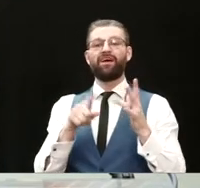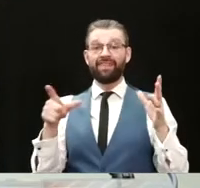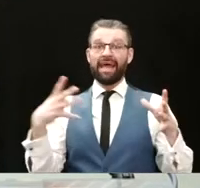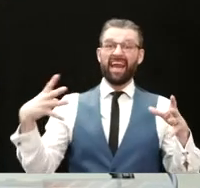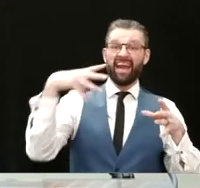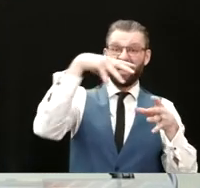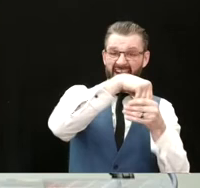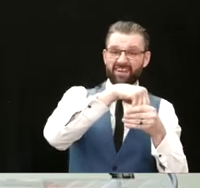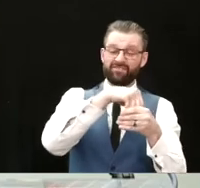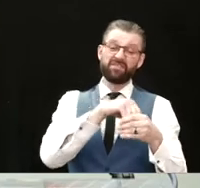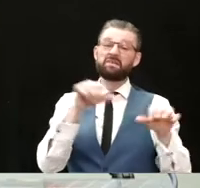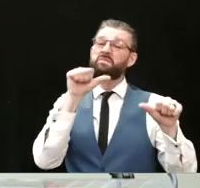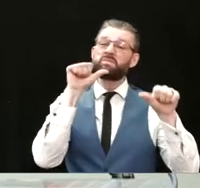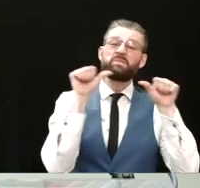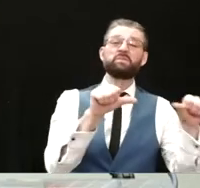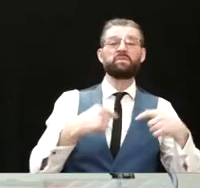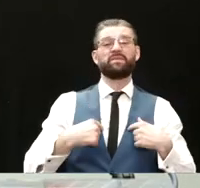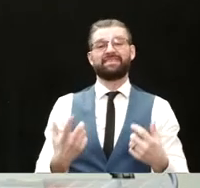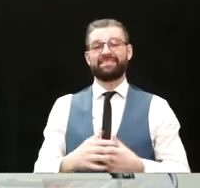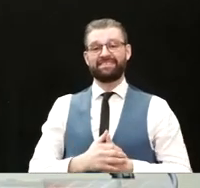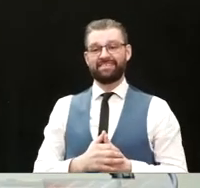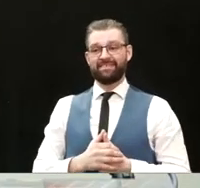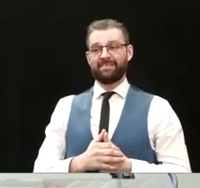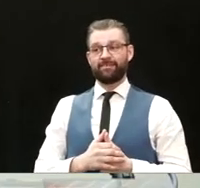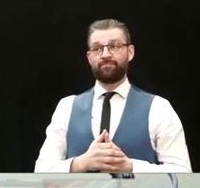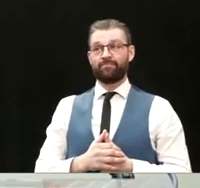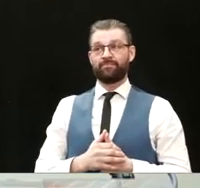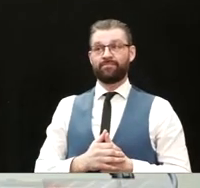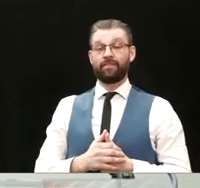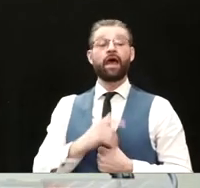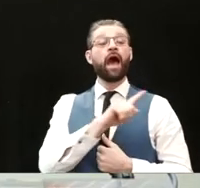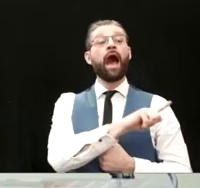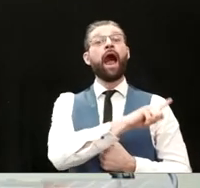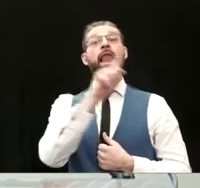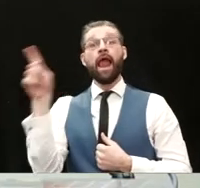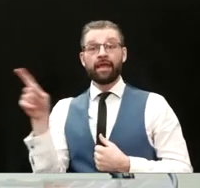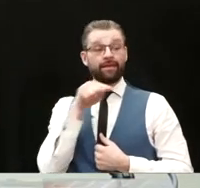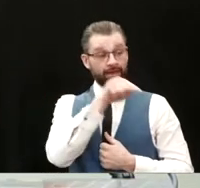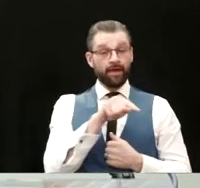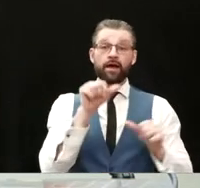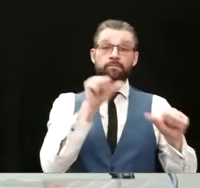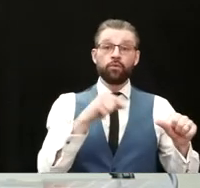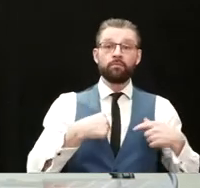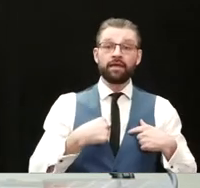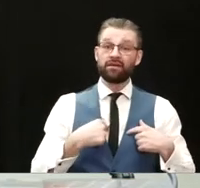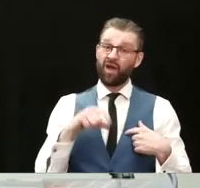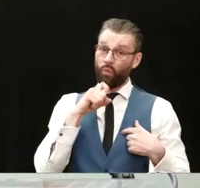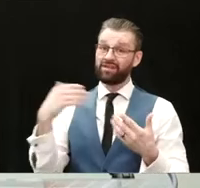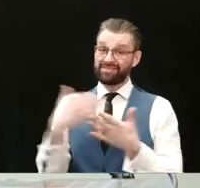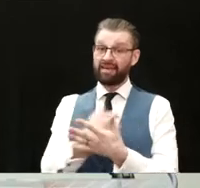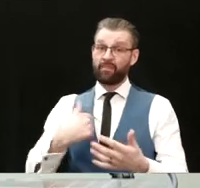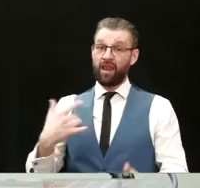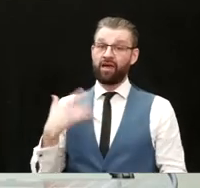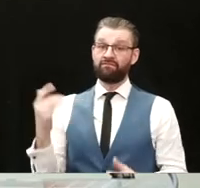one of Rayon Sports' best loved players, a fact that will later save my life. I